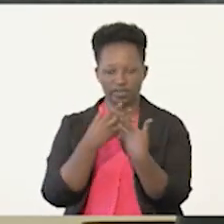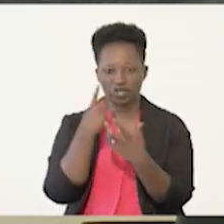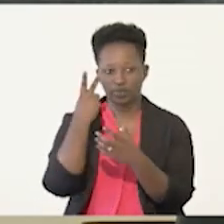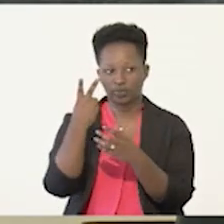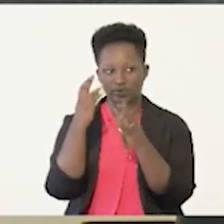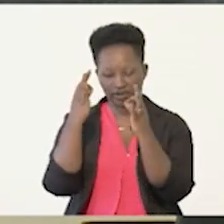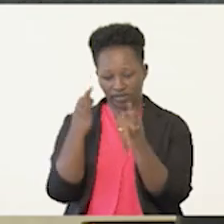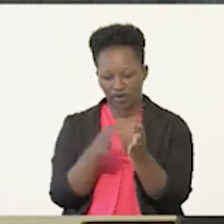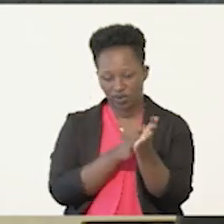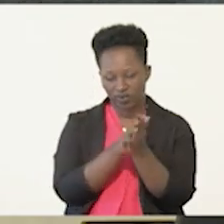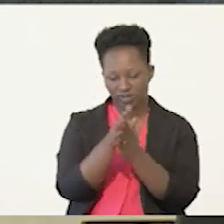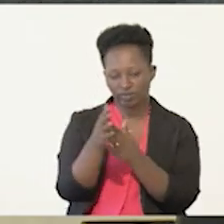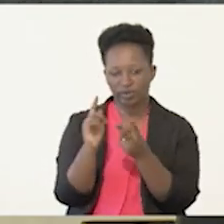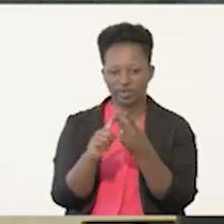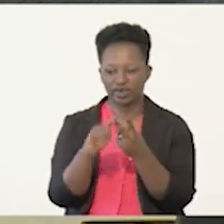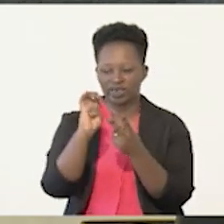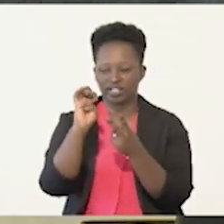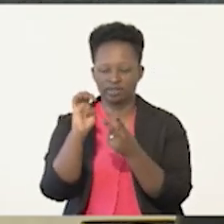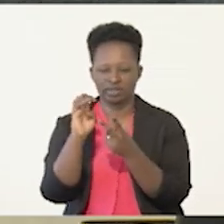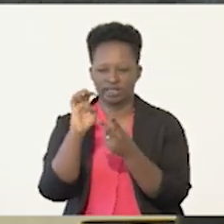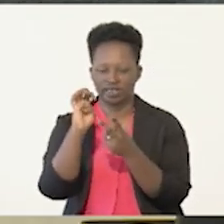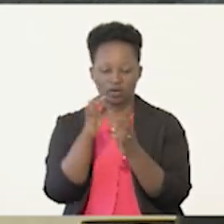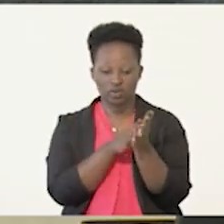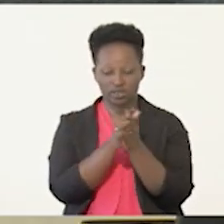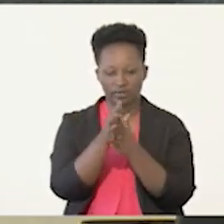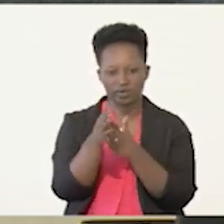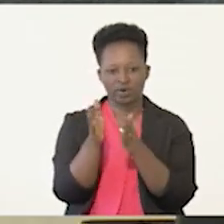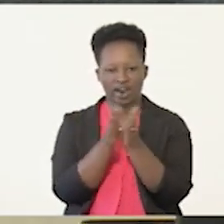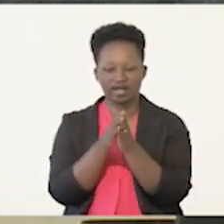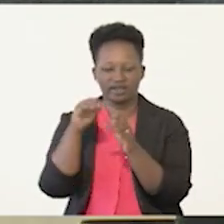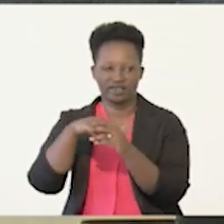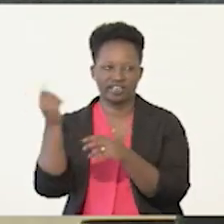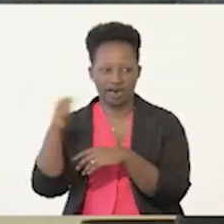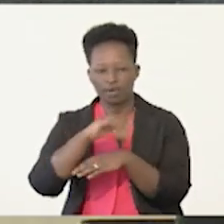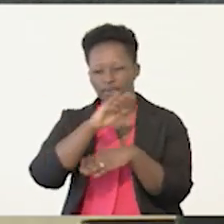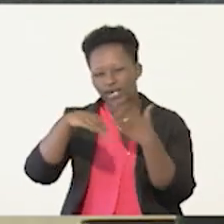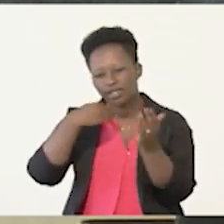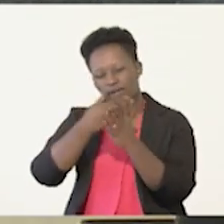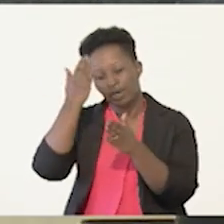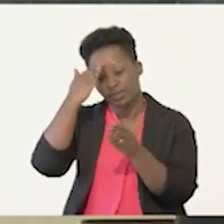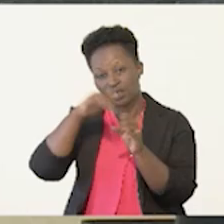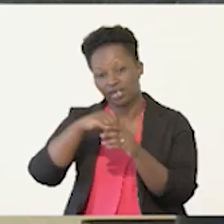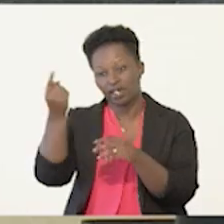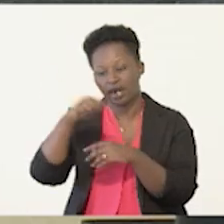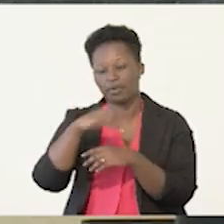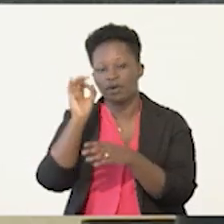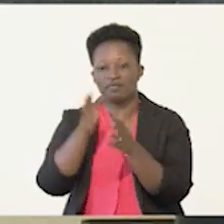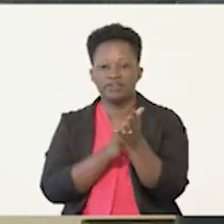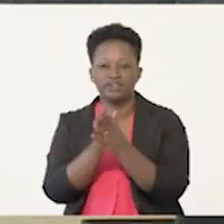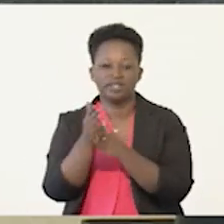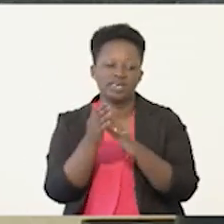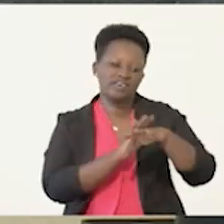consumption expenditure and the income of the consumer. And you all know that the income of the consumer influences